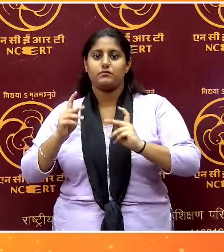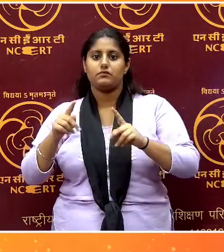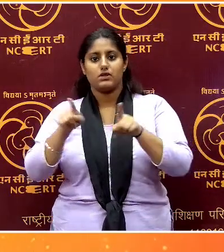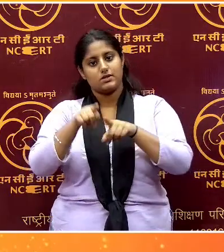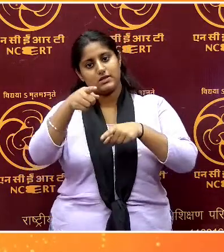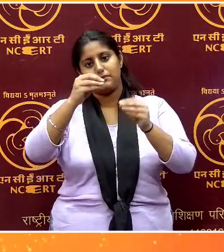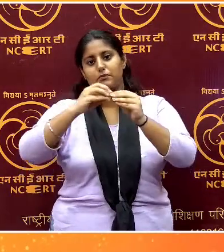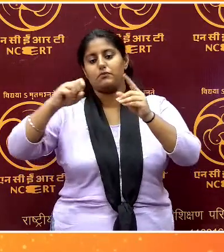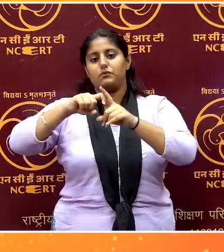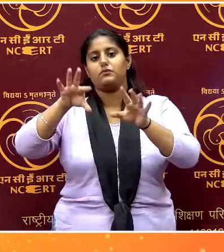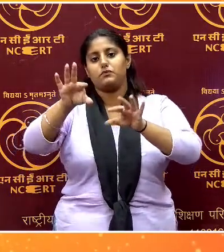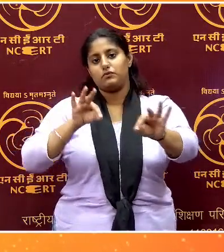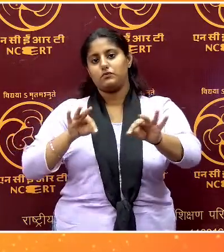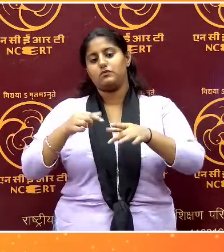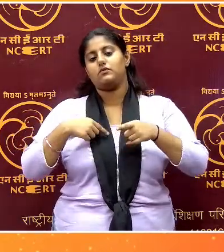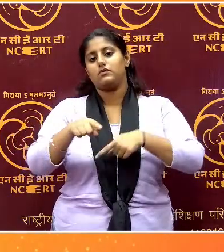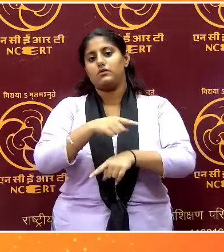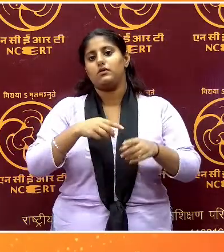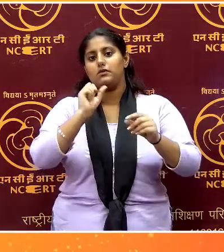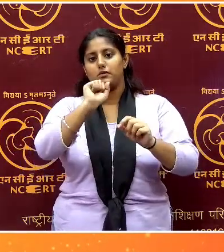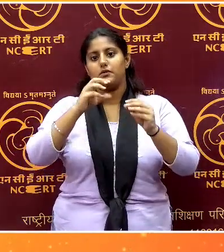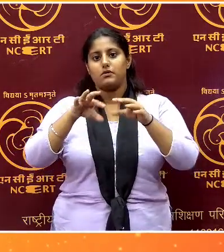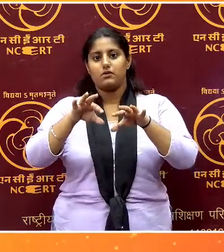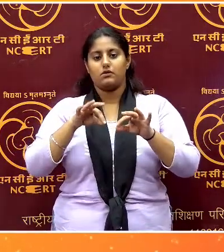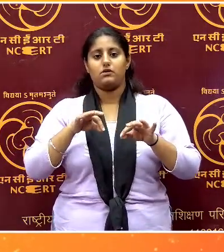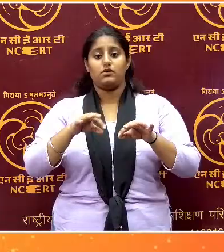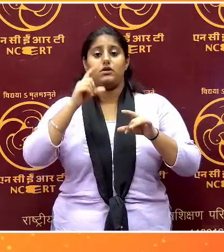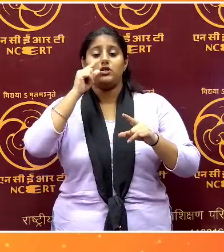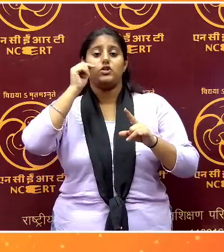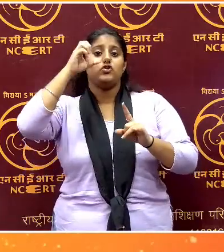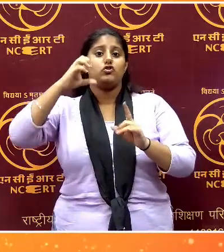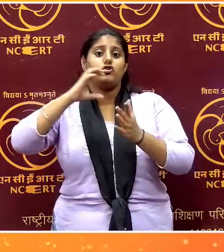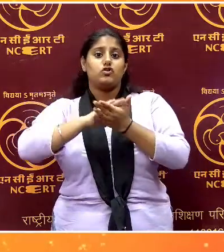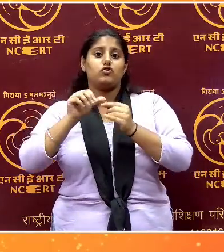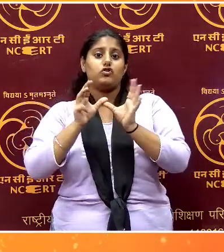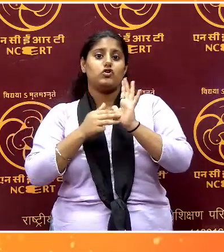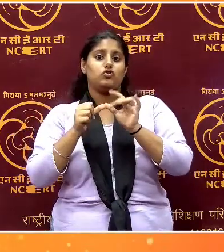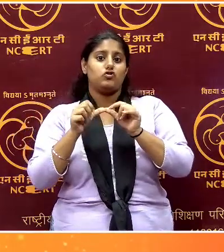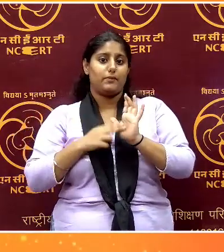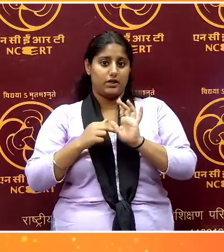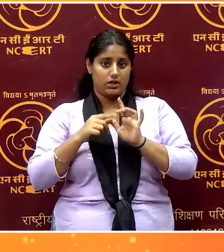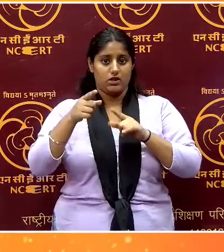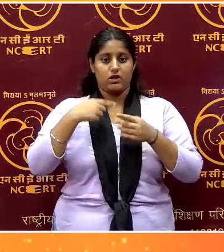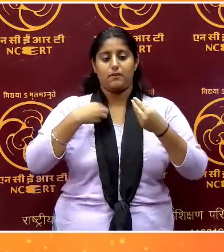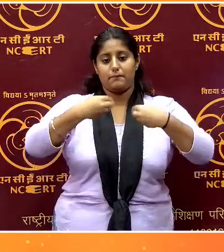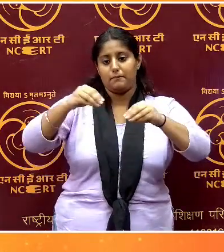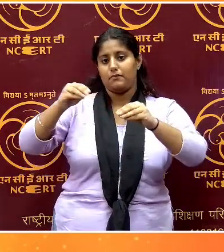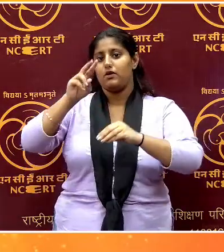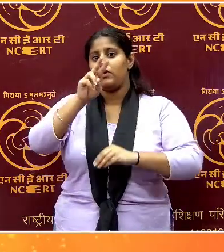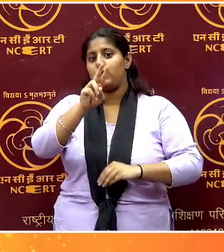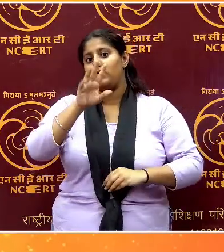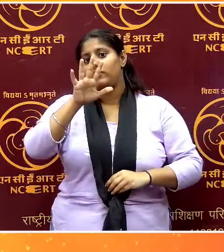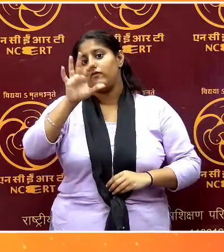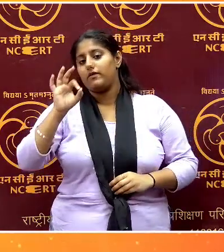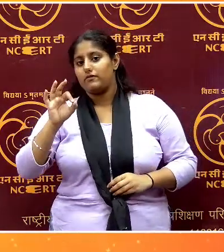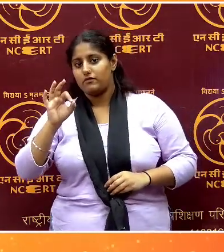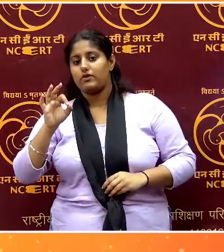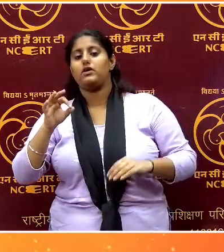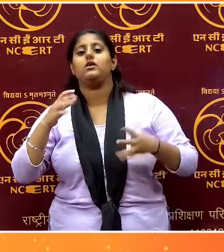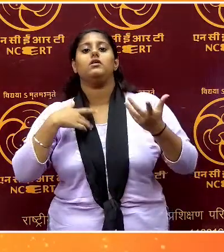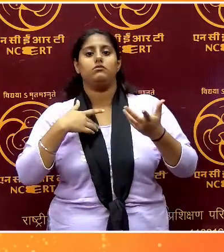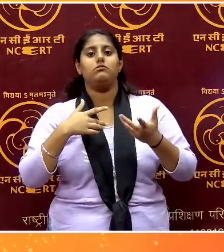you. Here, see, we are given in the book that Chaman sold 250 kites, Rani sold